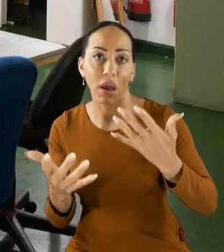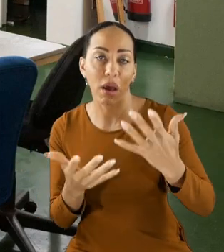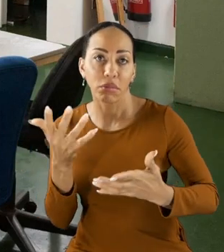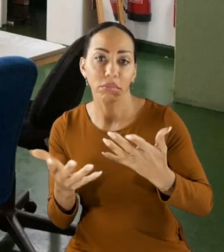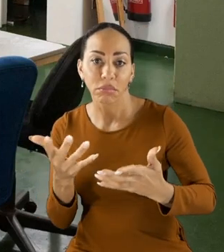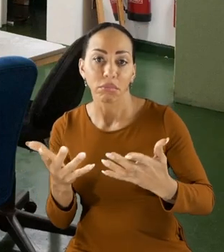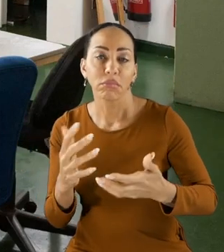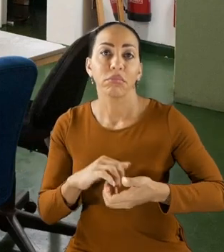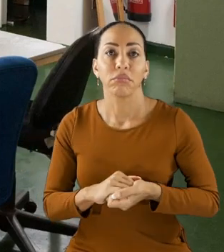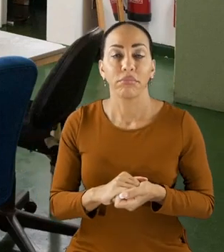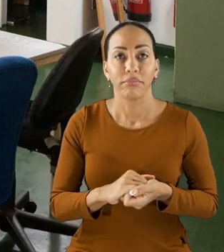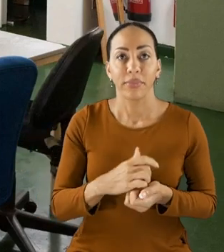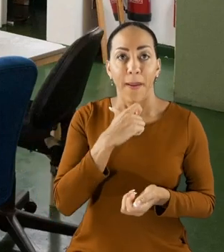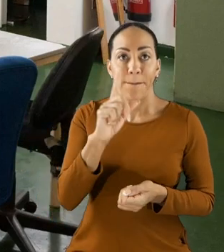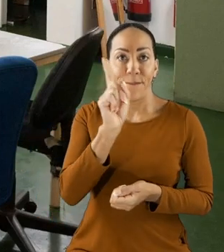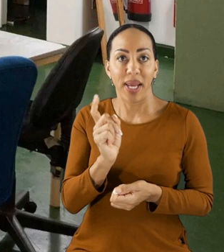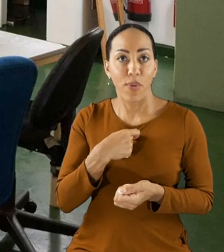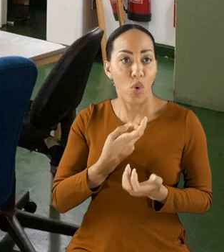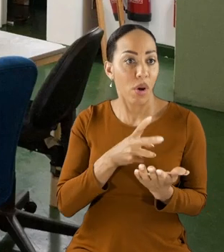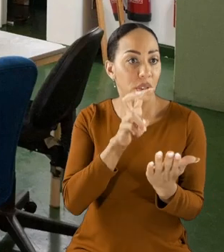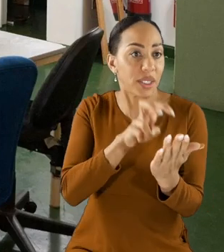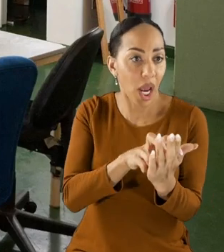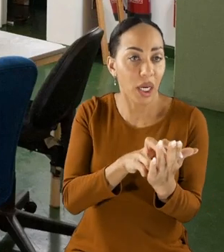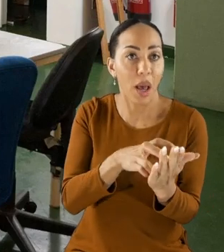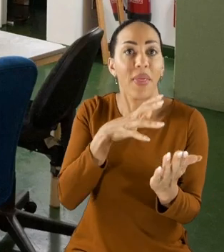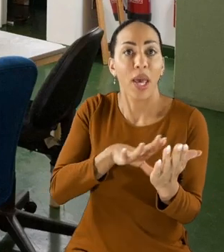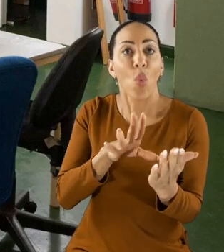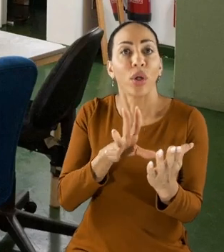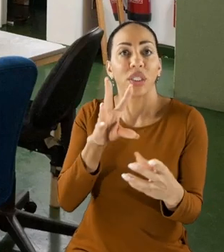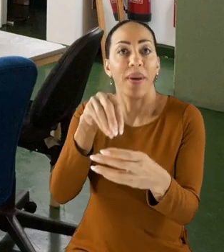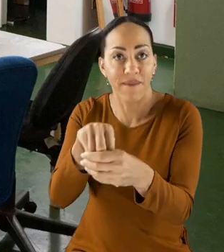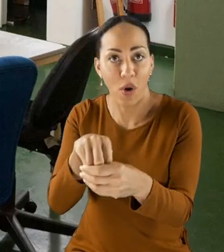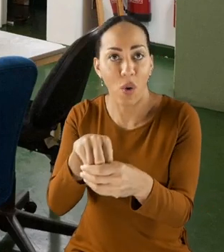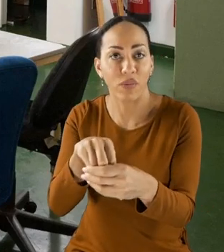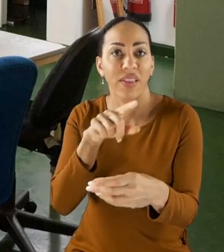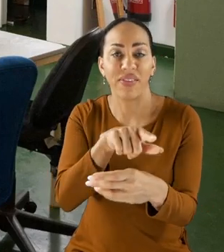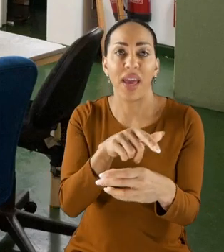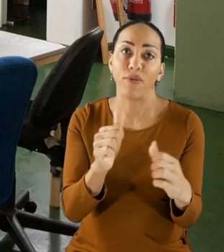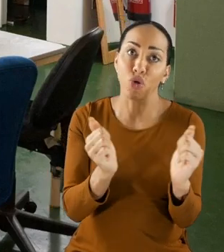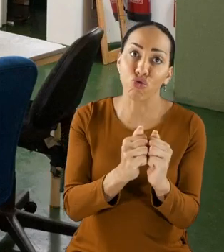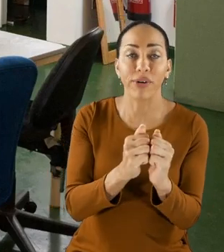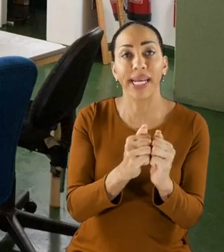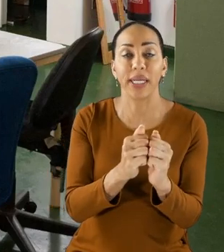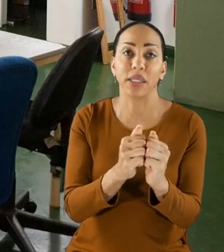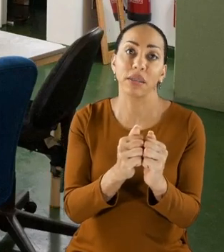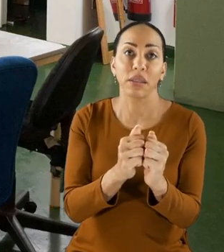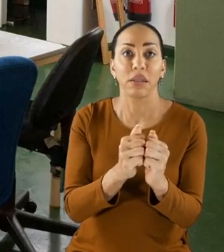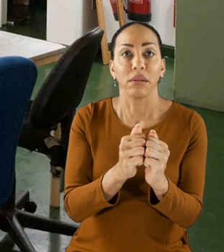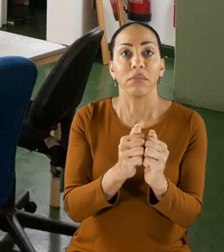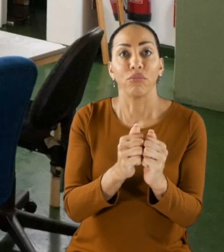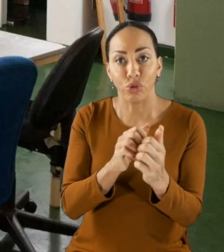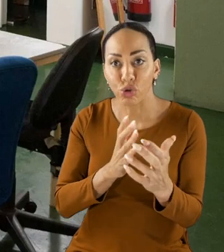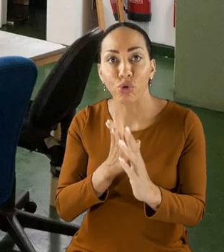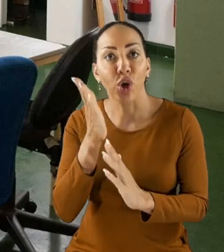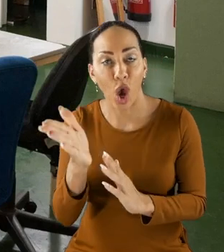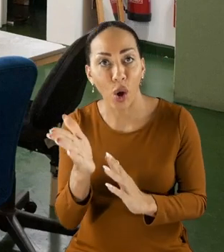register, sign up to watch something, they're kind of already subscribing to something. Mm. They're already entering the theatre, really,